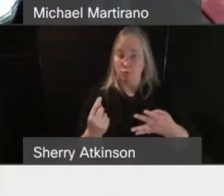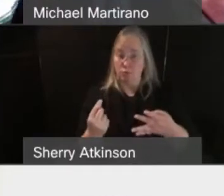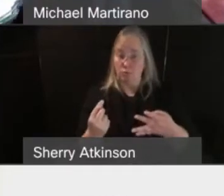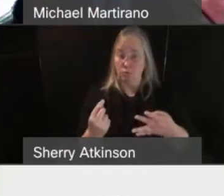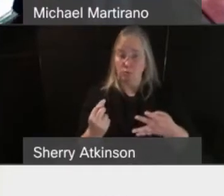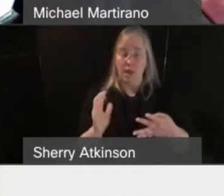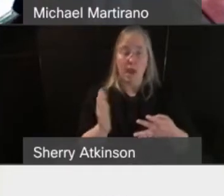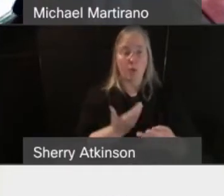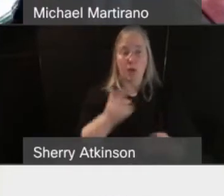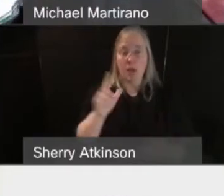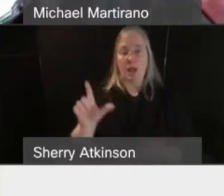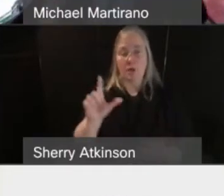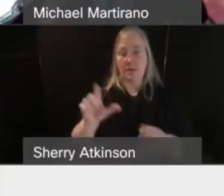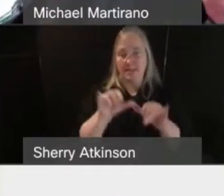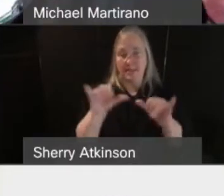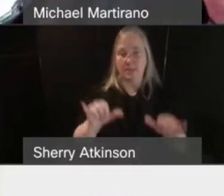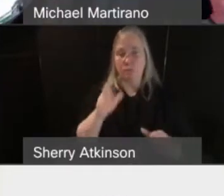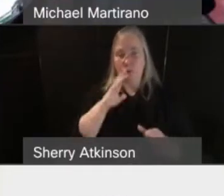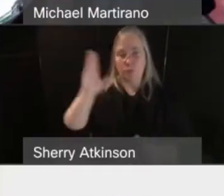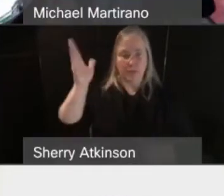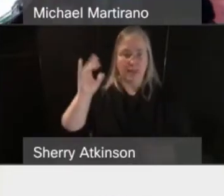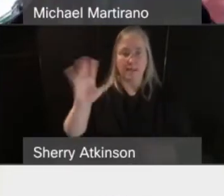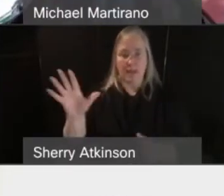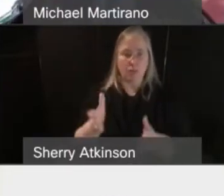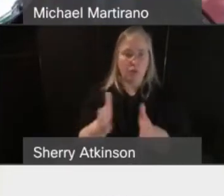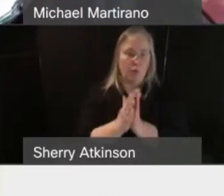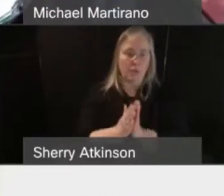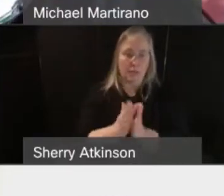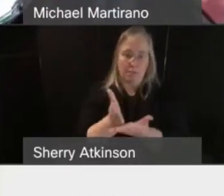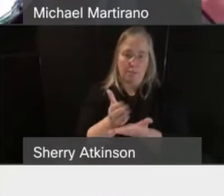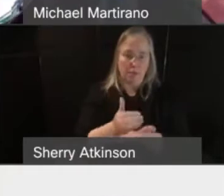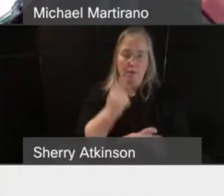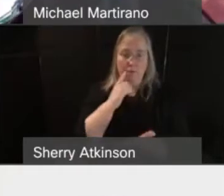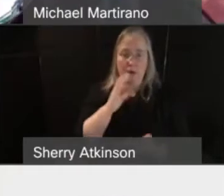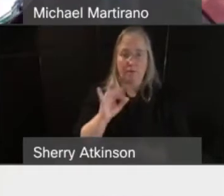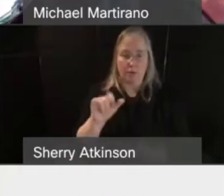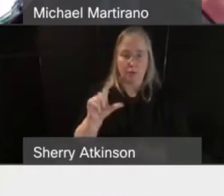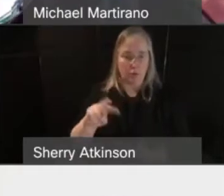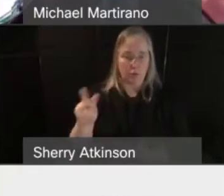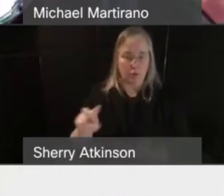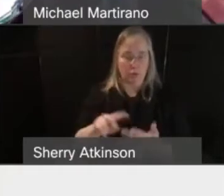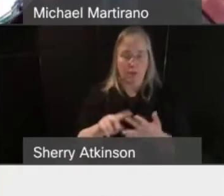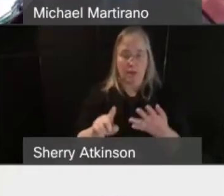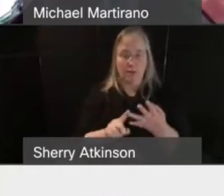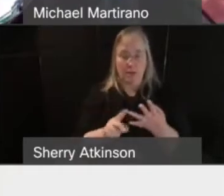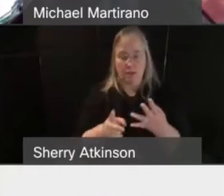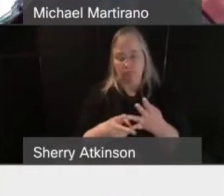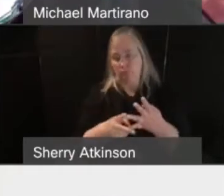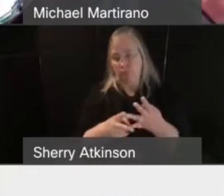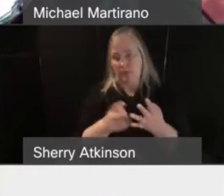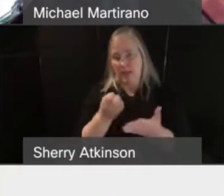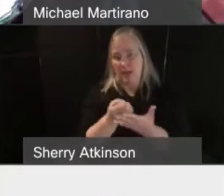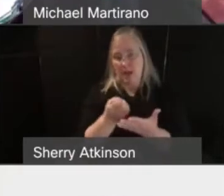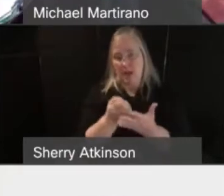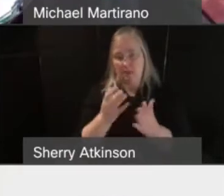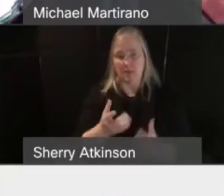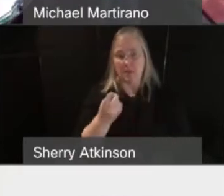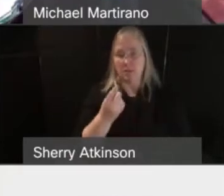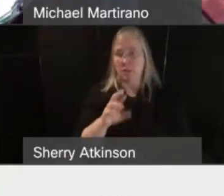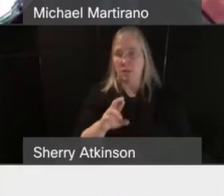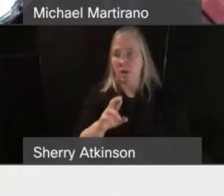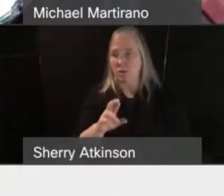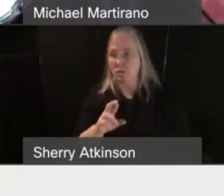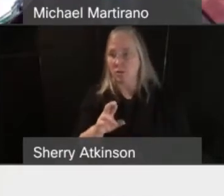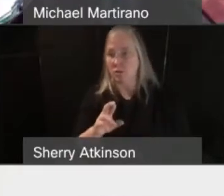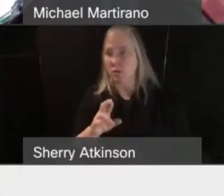library system will present their requested budget for fiscal 22. Then we have 2 economists, Dr. Irani and